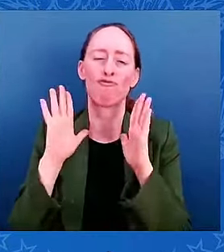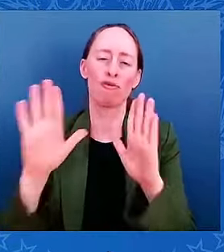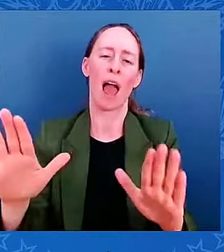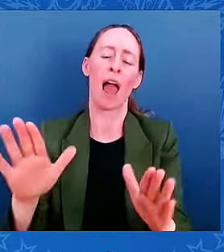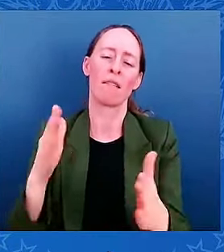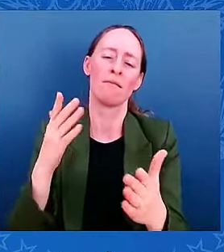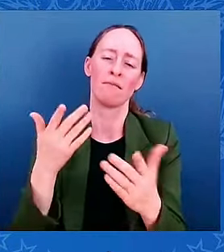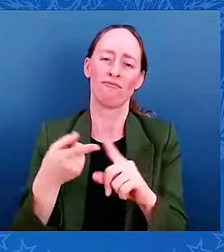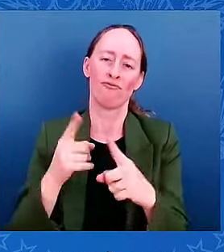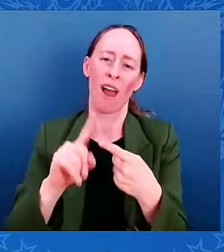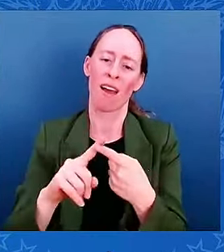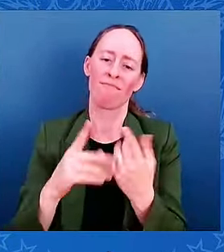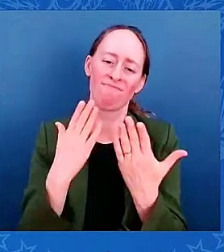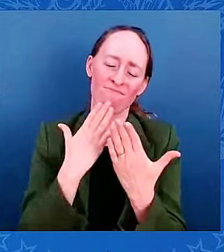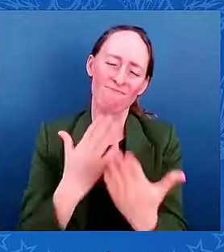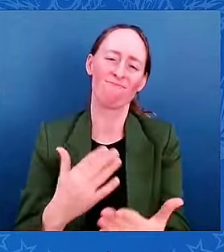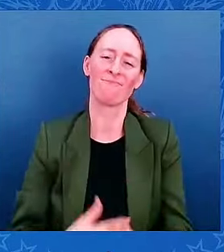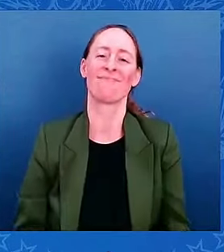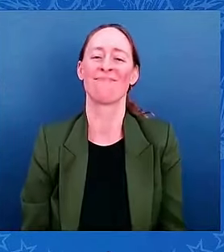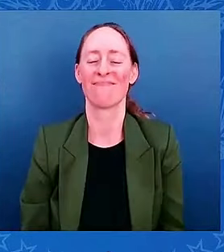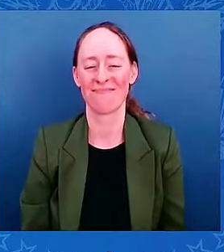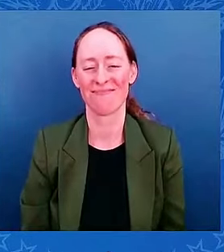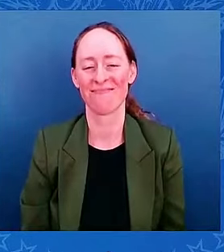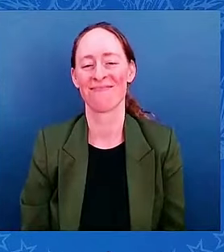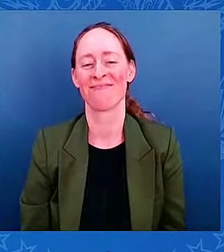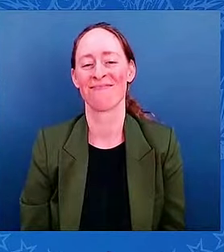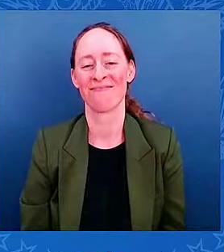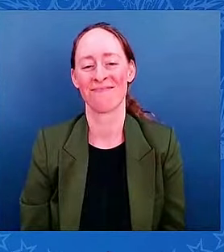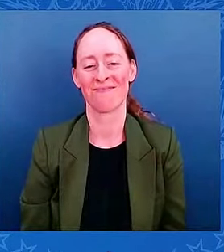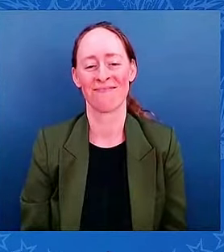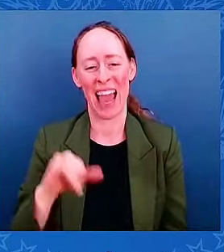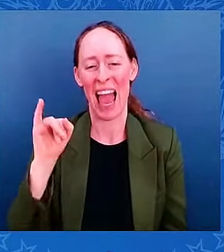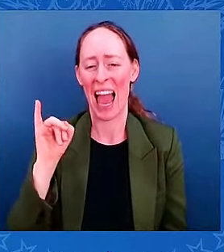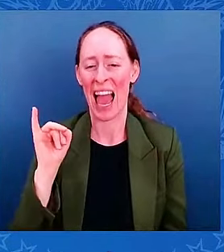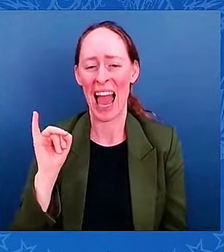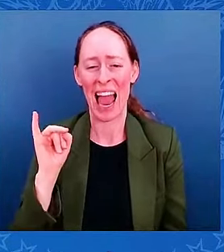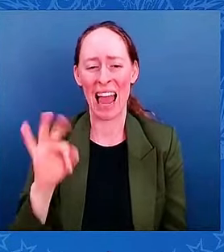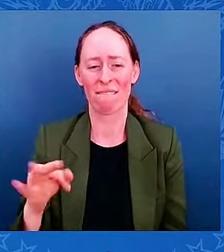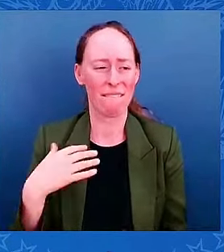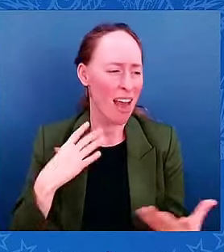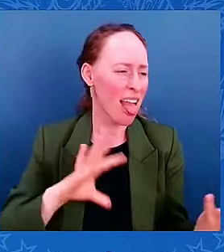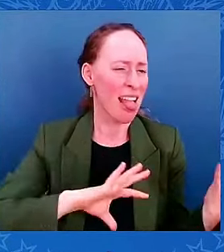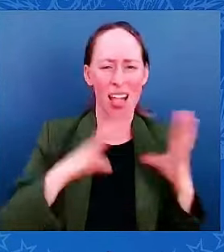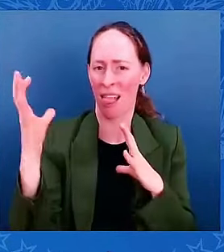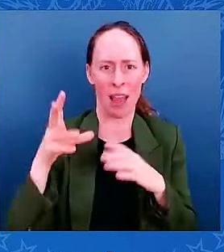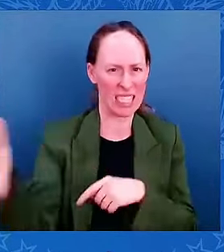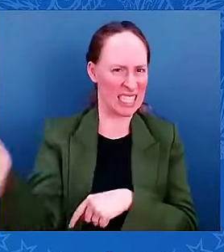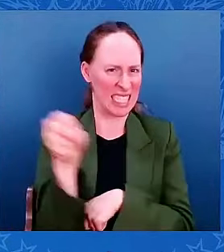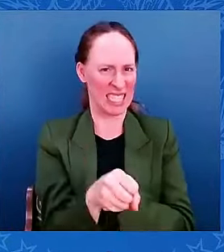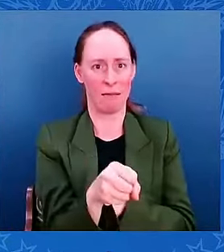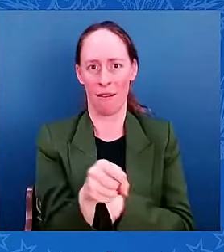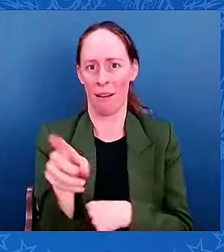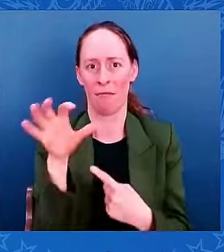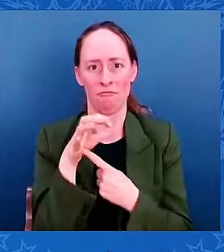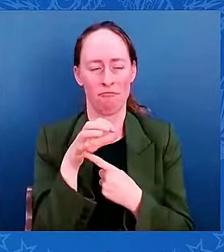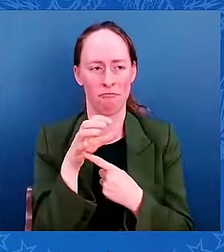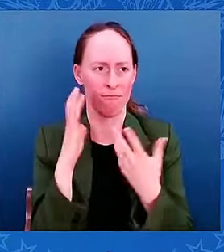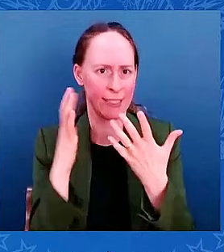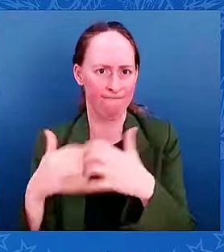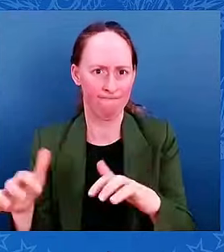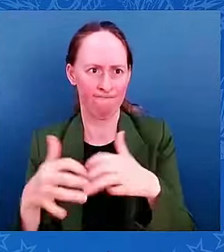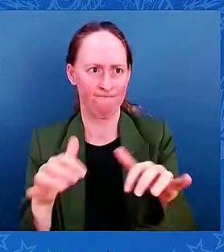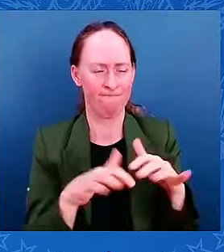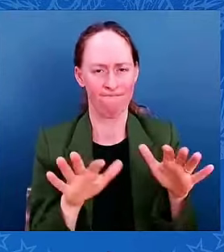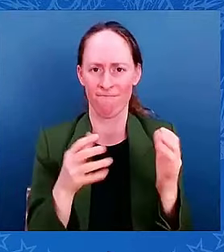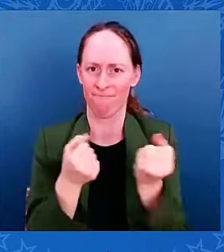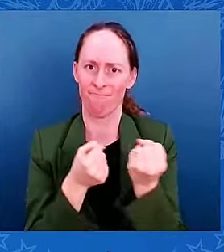When you're in a fight, you want Debbie on your side, and thank God she's been on mine. Thank you, Debbie. We're joined by other members in